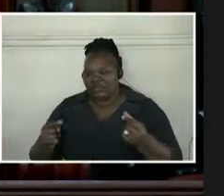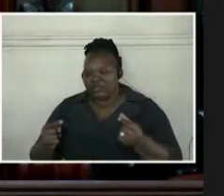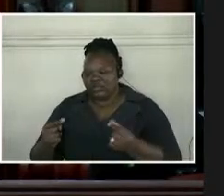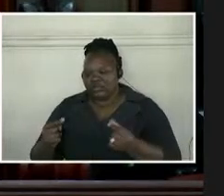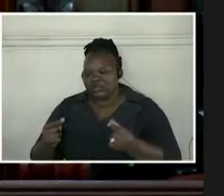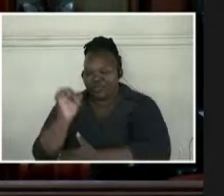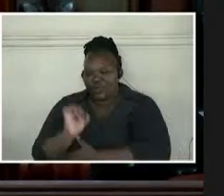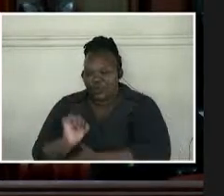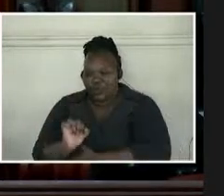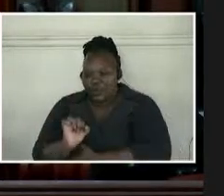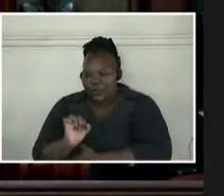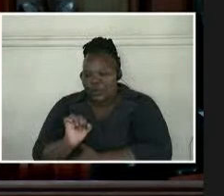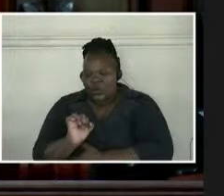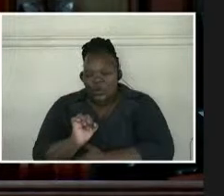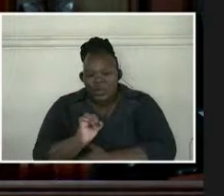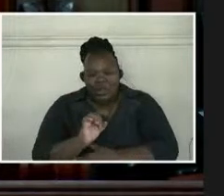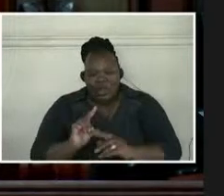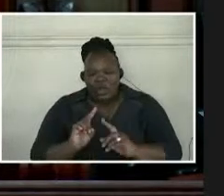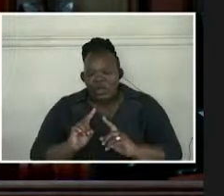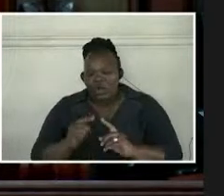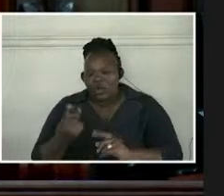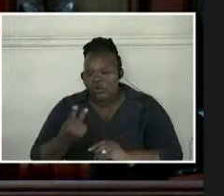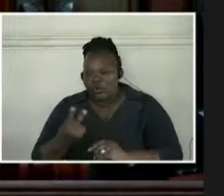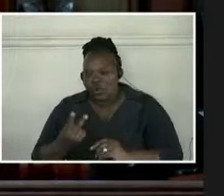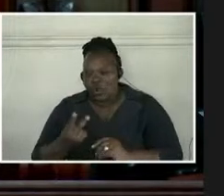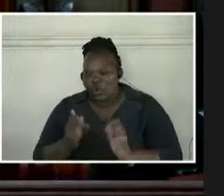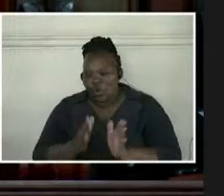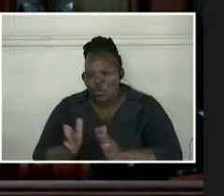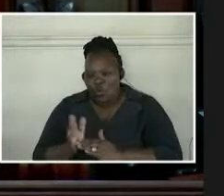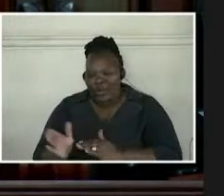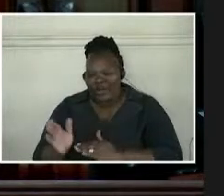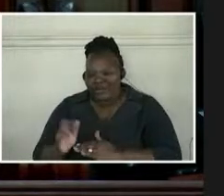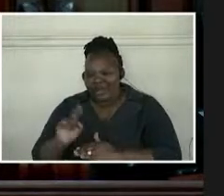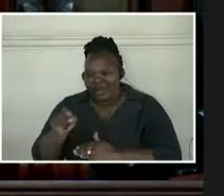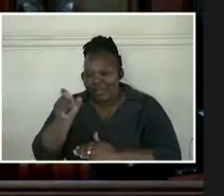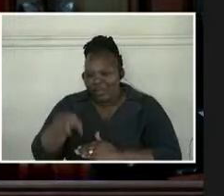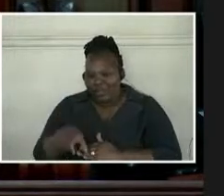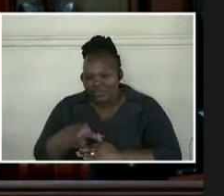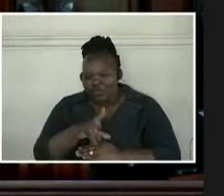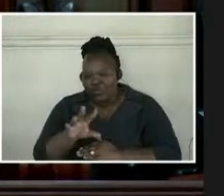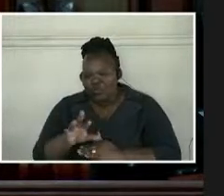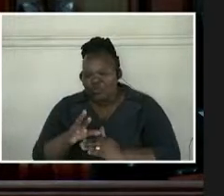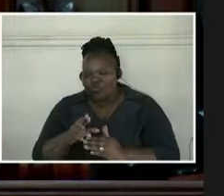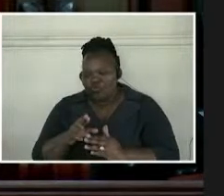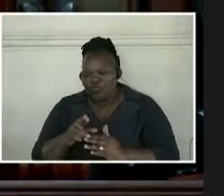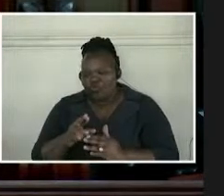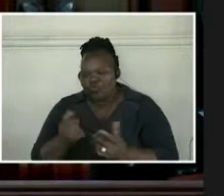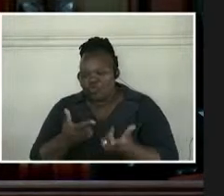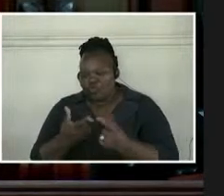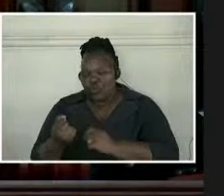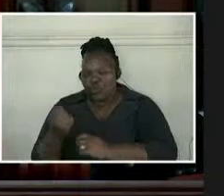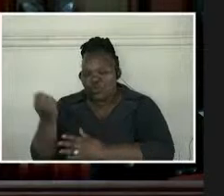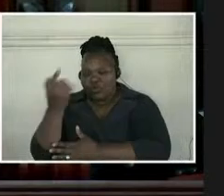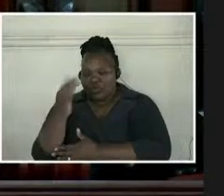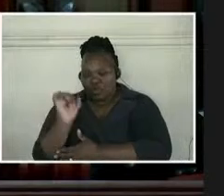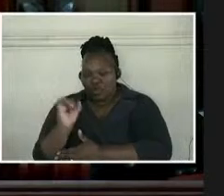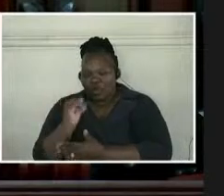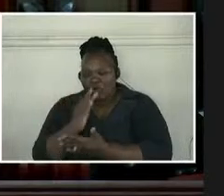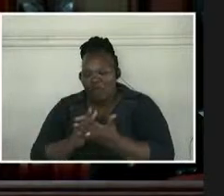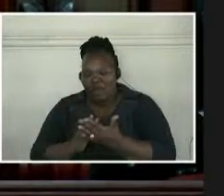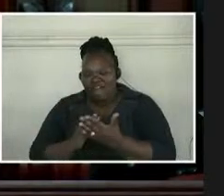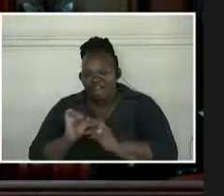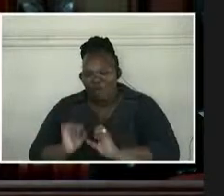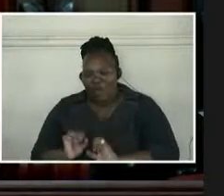speech and has not managed to arrange for a fellow party member or a whip to deliver the speech on his or her